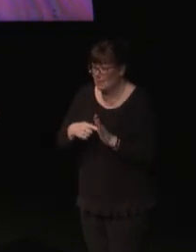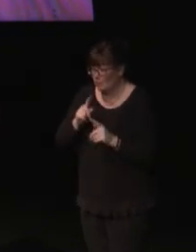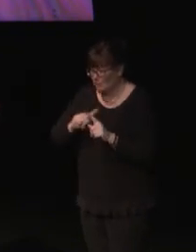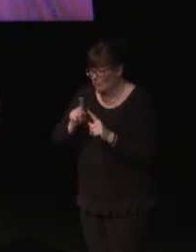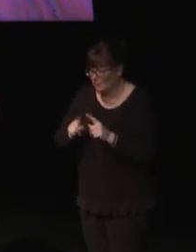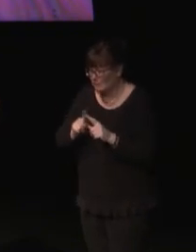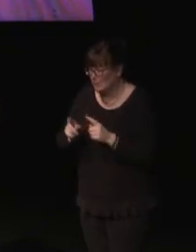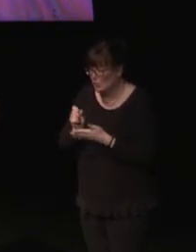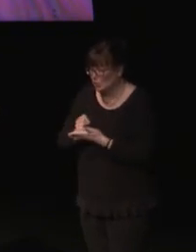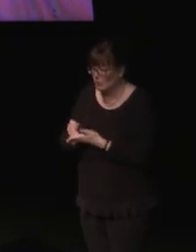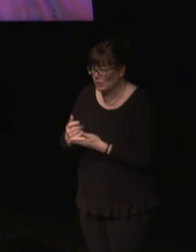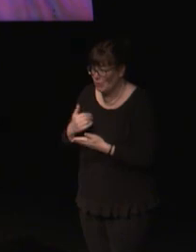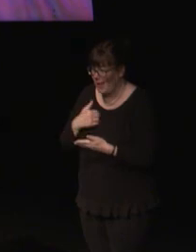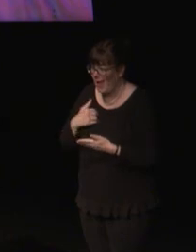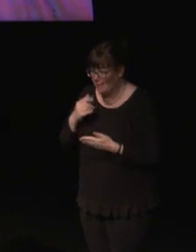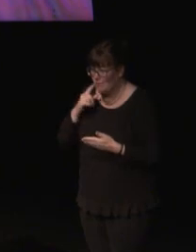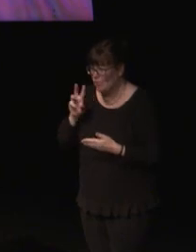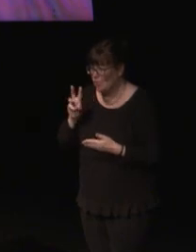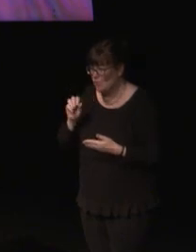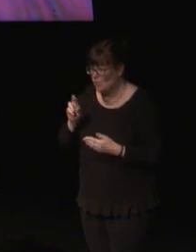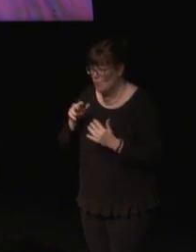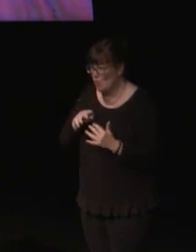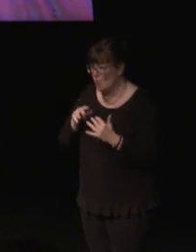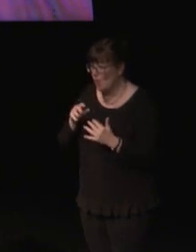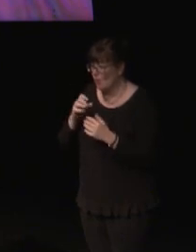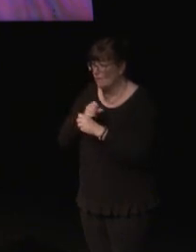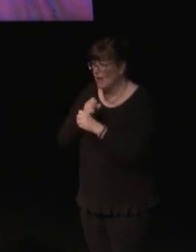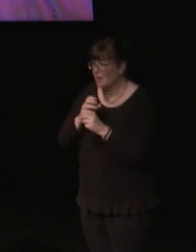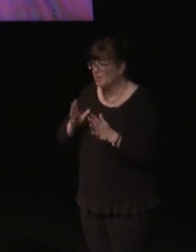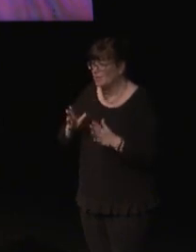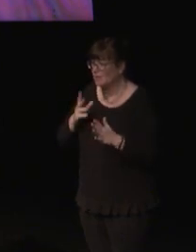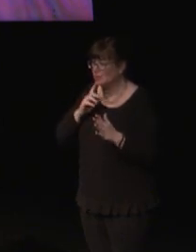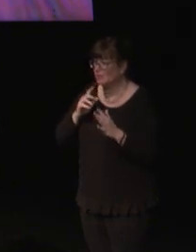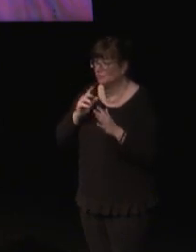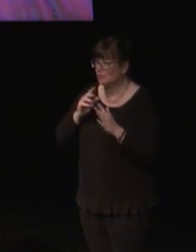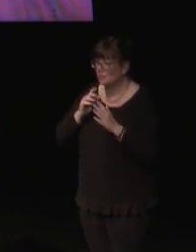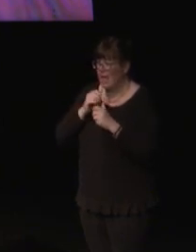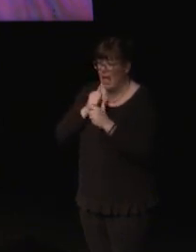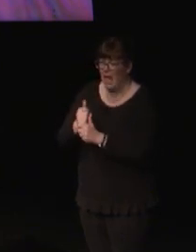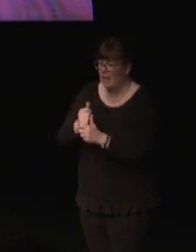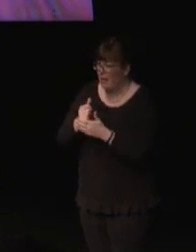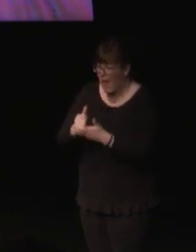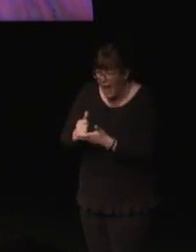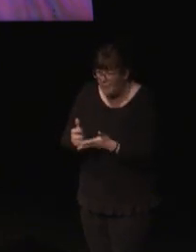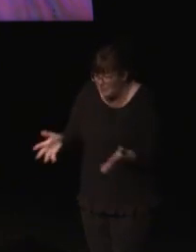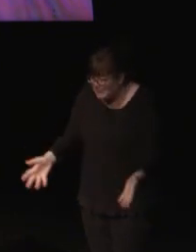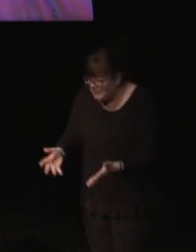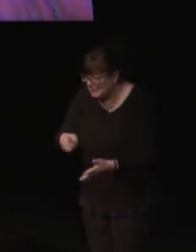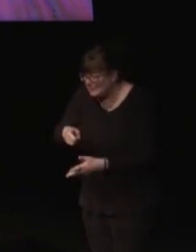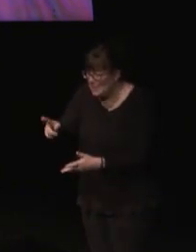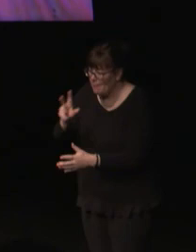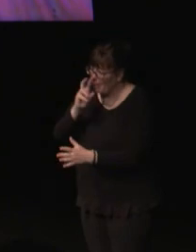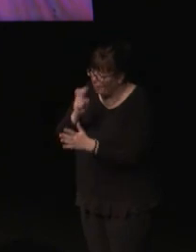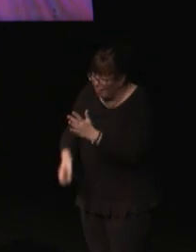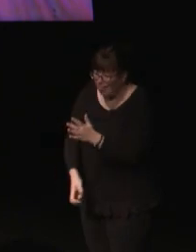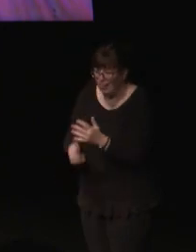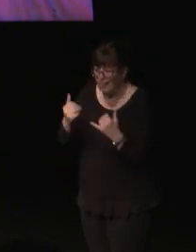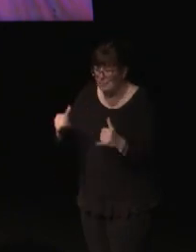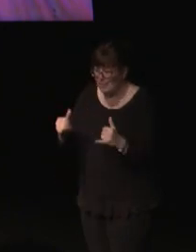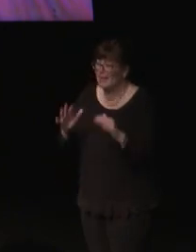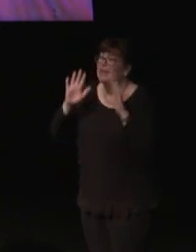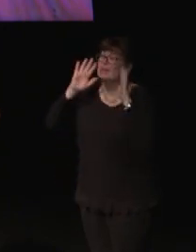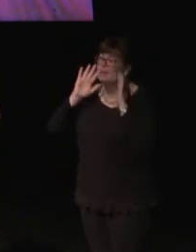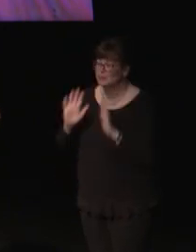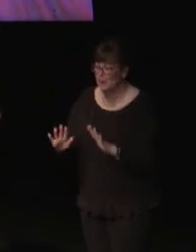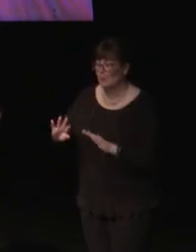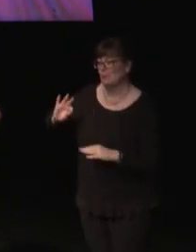had at Warfighter and kind of just, made kids play, and it was just so awesome. So some takeaway that I want to just talk about.